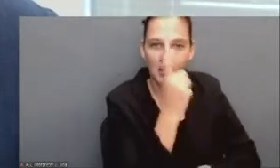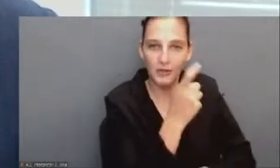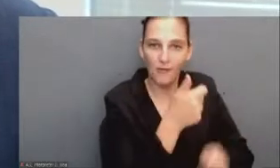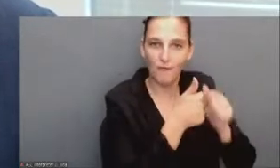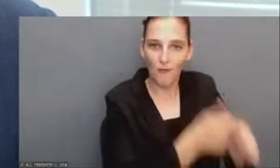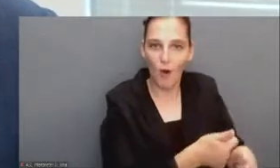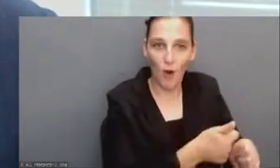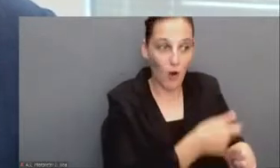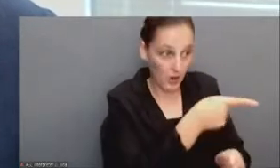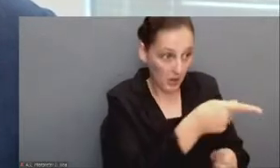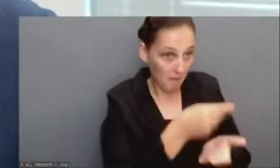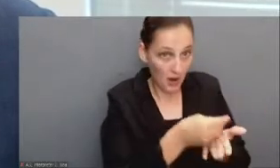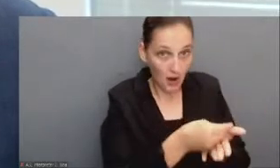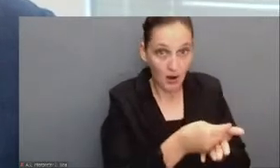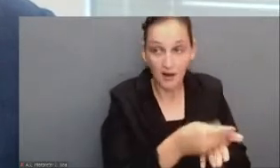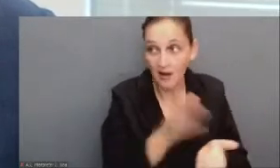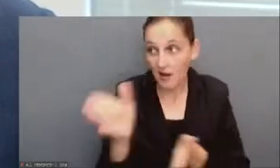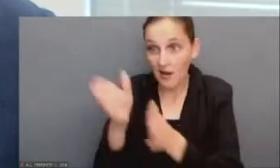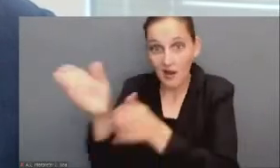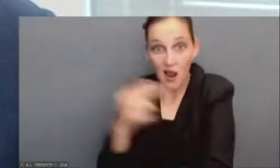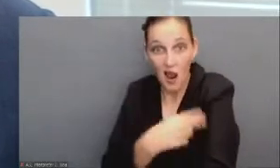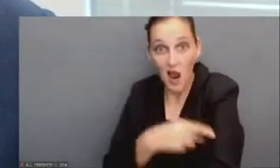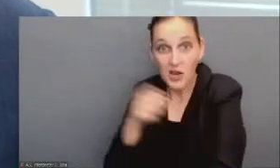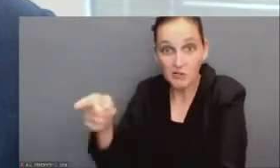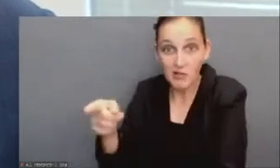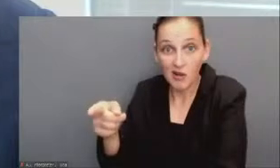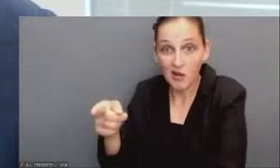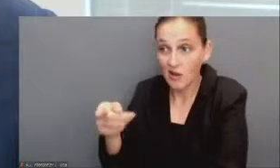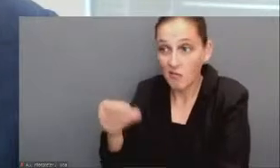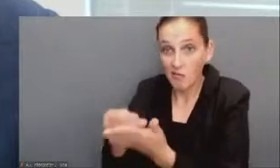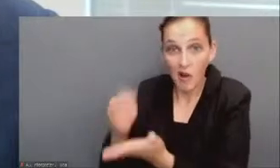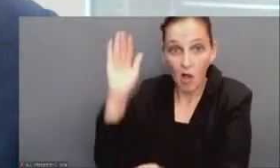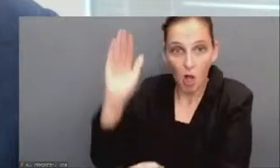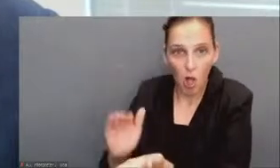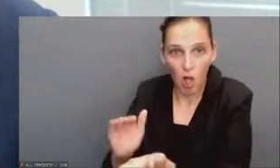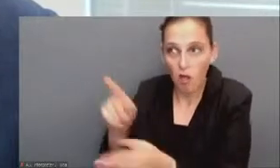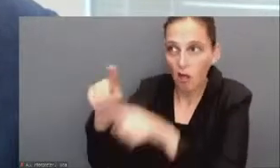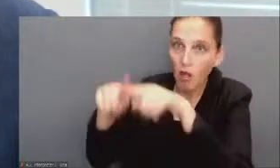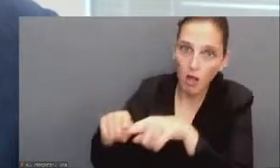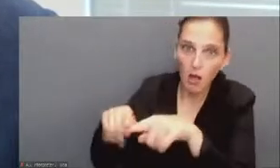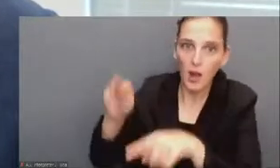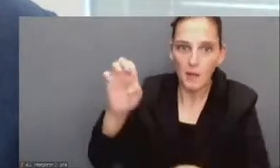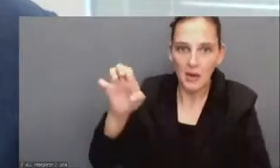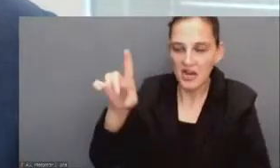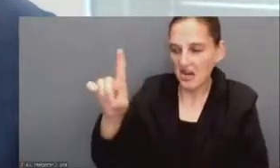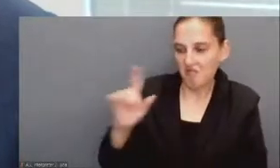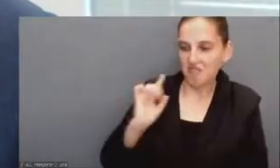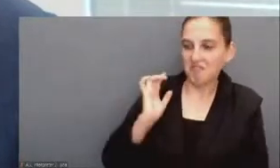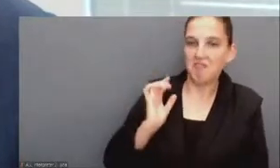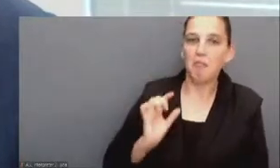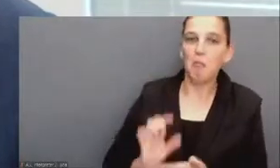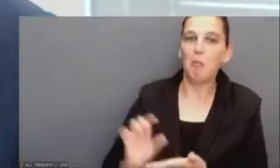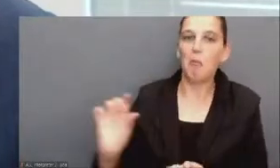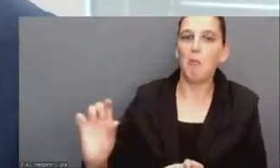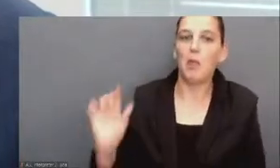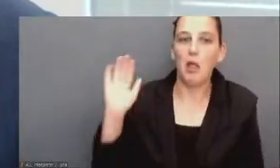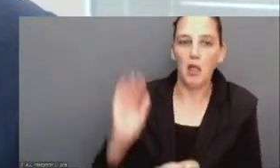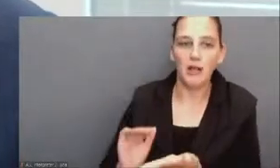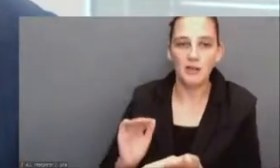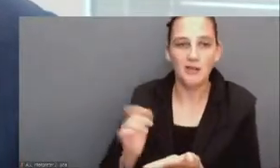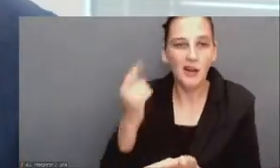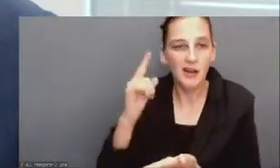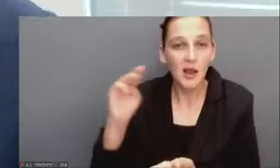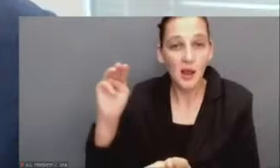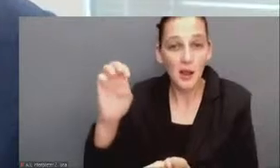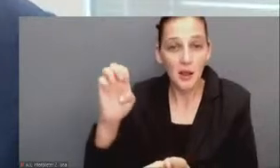dependent on Medicaid, your revenue will be proportionately less because Medicaid pays less than half of what private insurance pays in America. It's a legacy